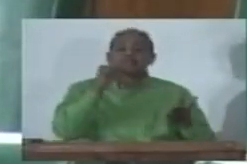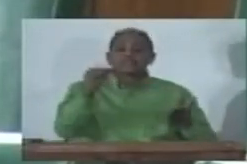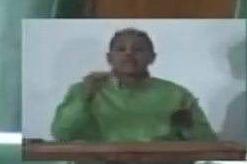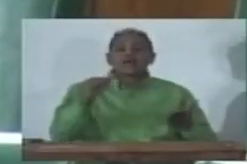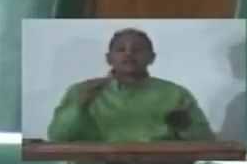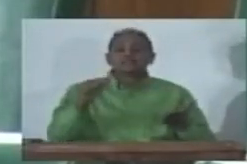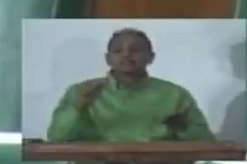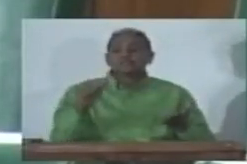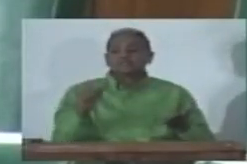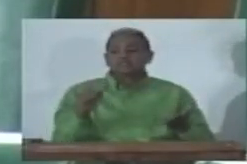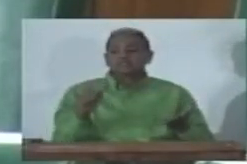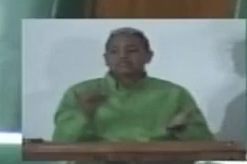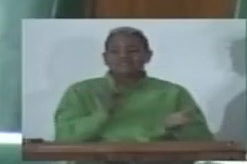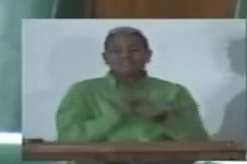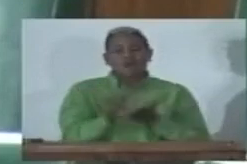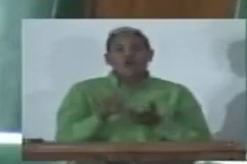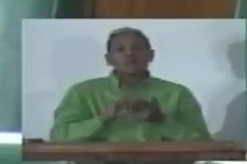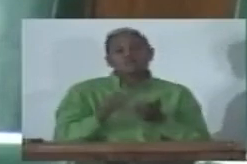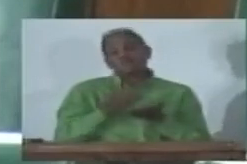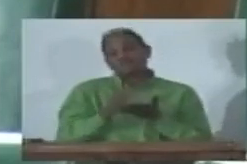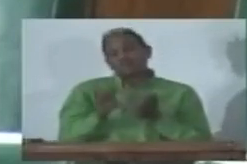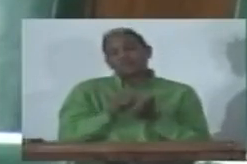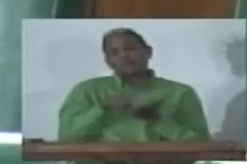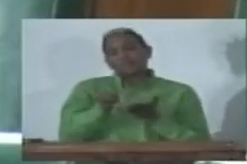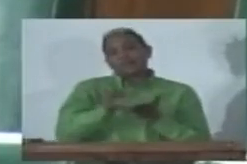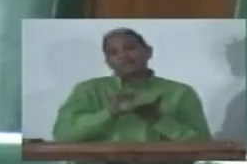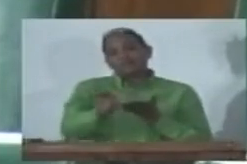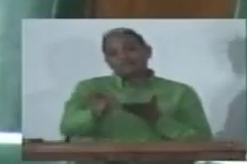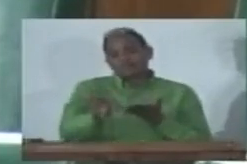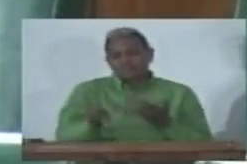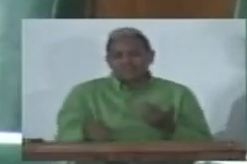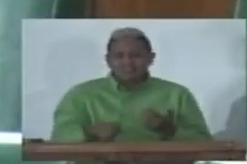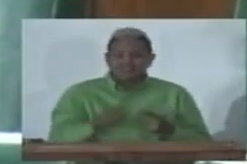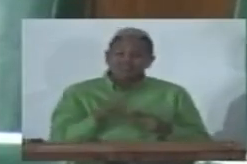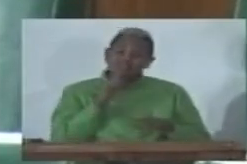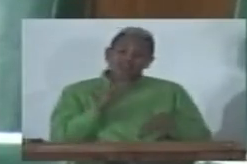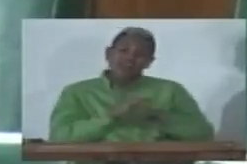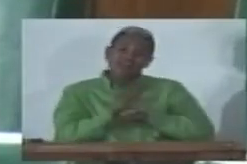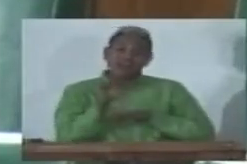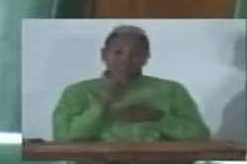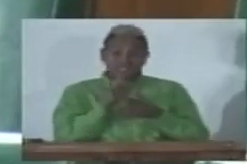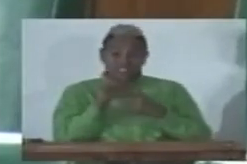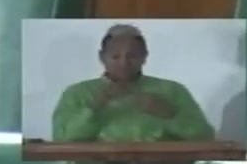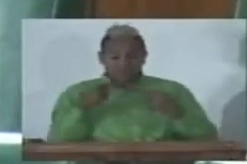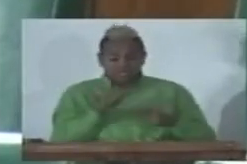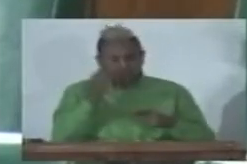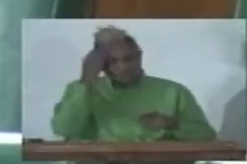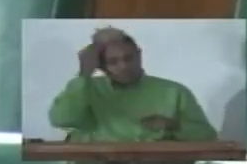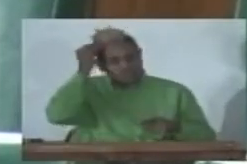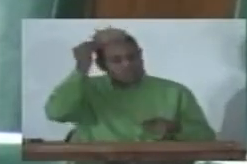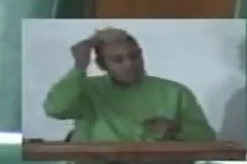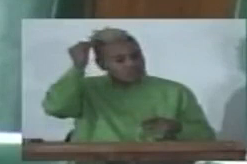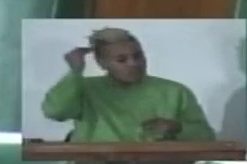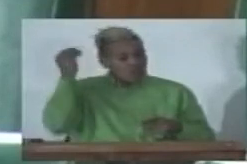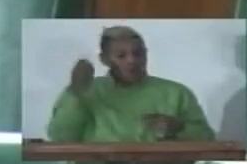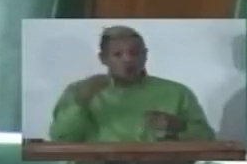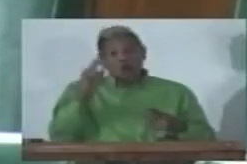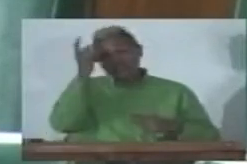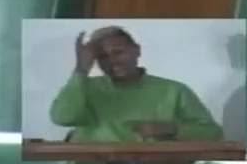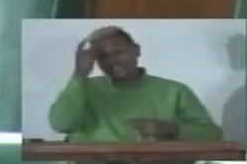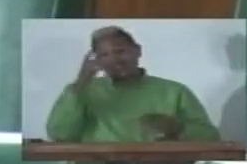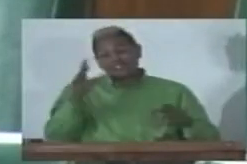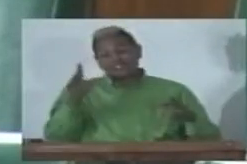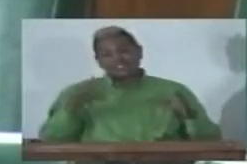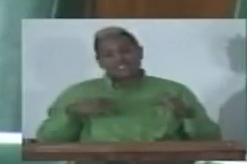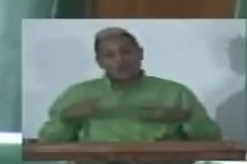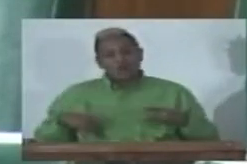dismissed. And the Act provides that the disability, injury, or disease acquired must be due to